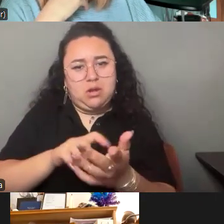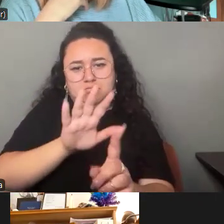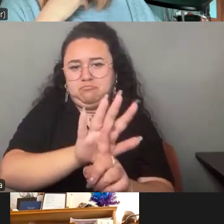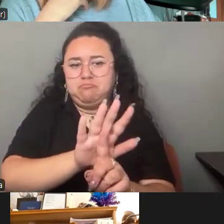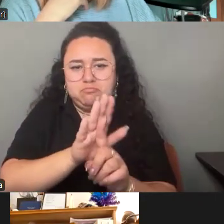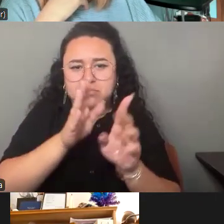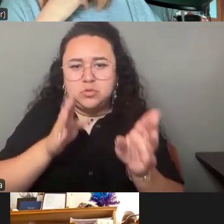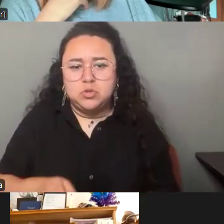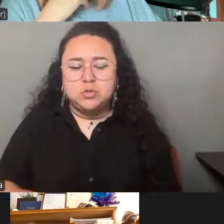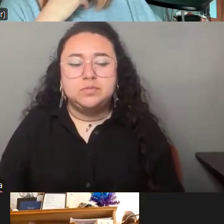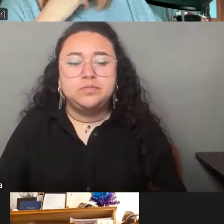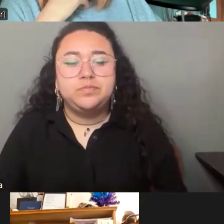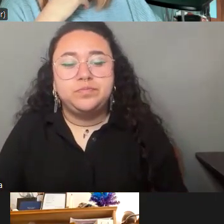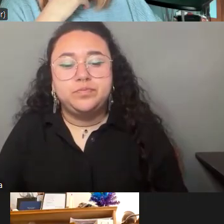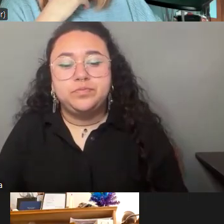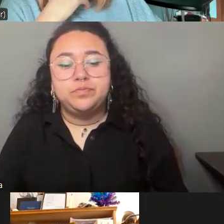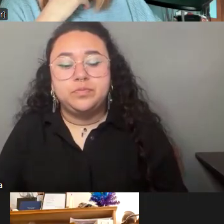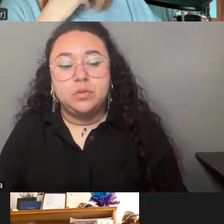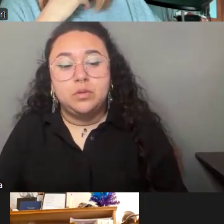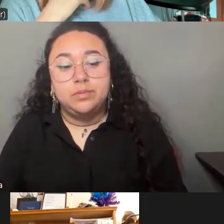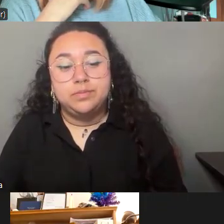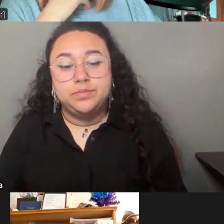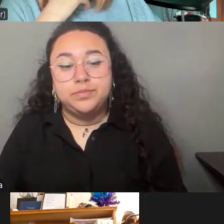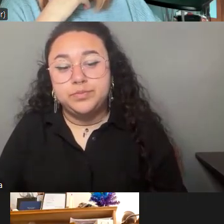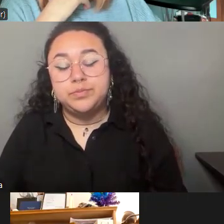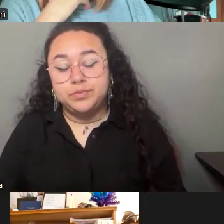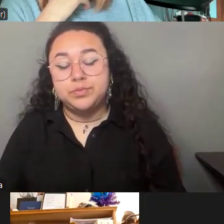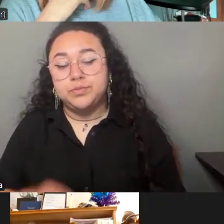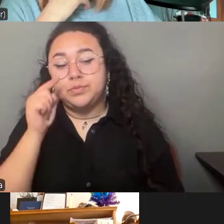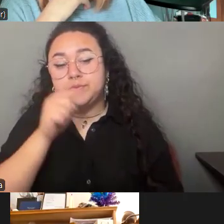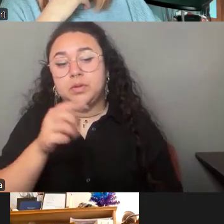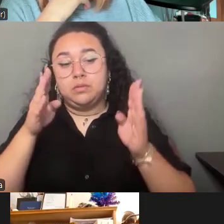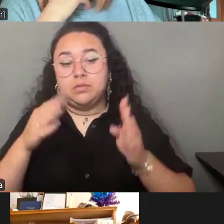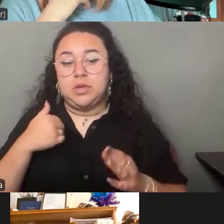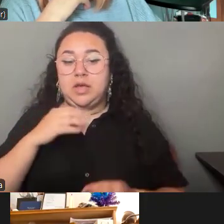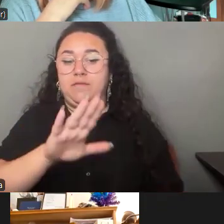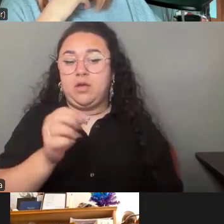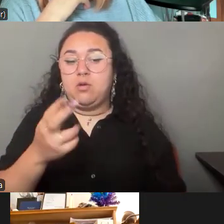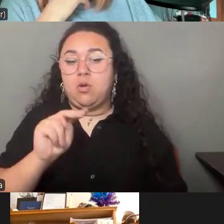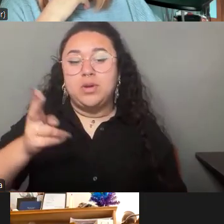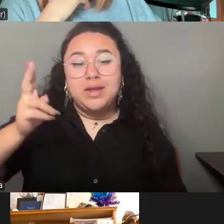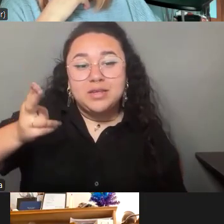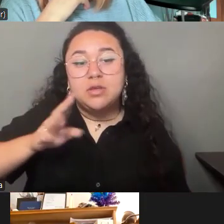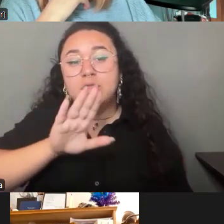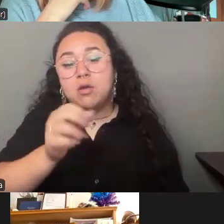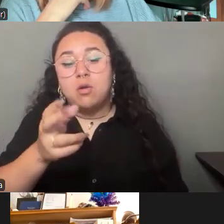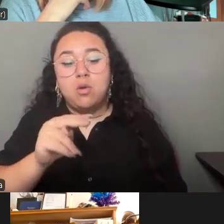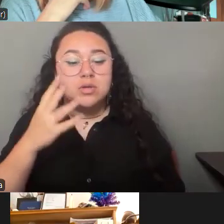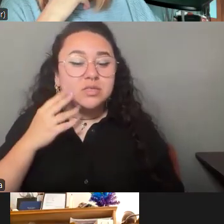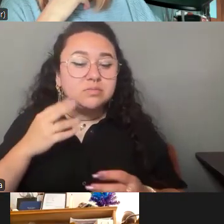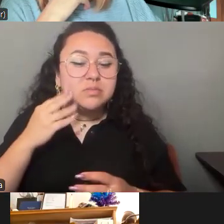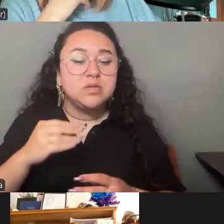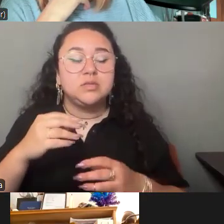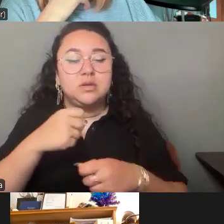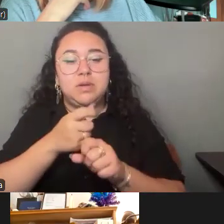This person has their own history, their own experience that makes them who they are. And the whole